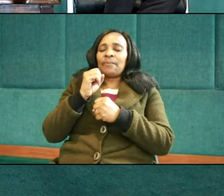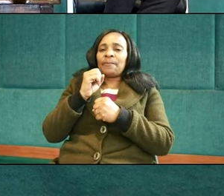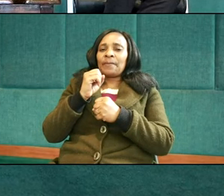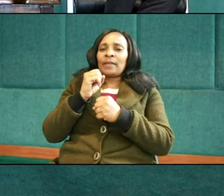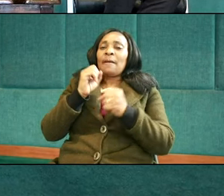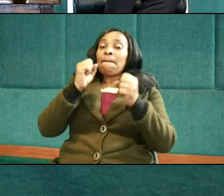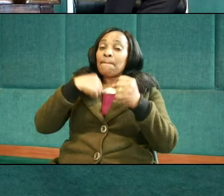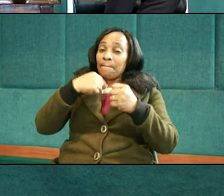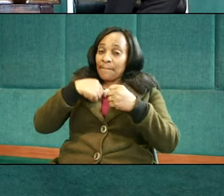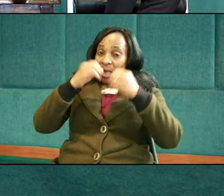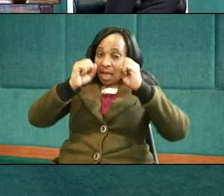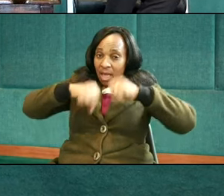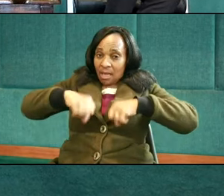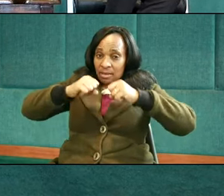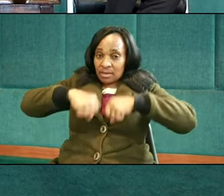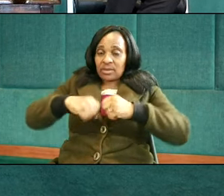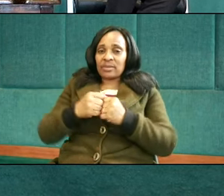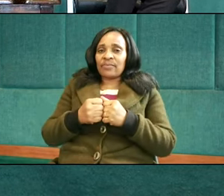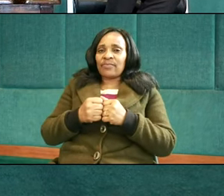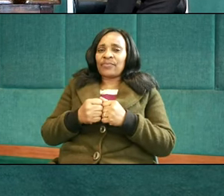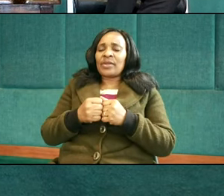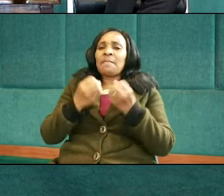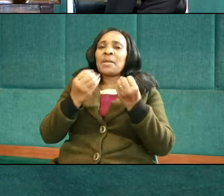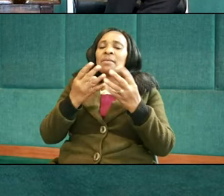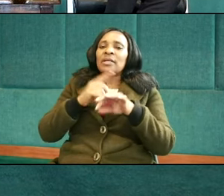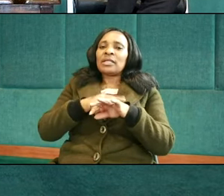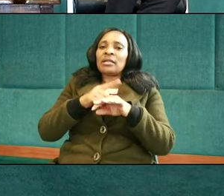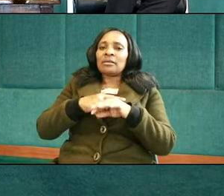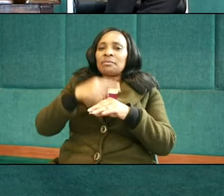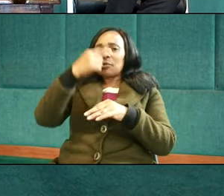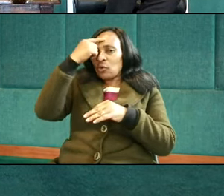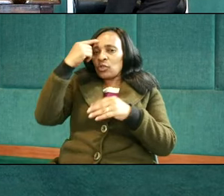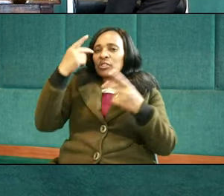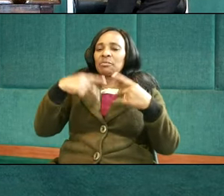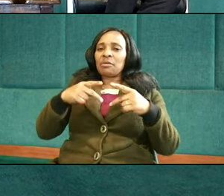I agree that most of the time it's because people